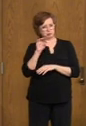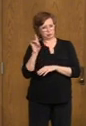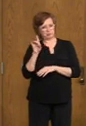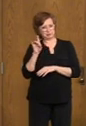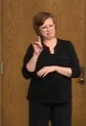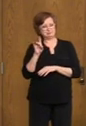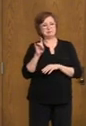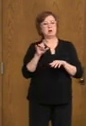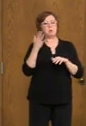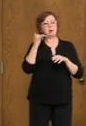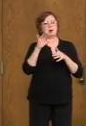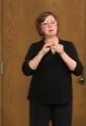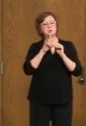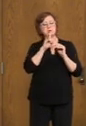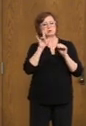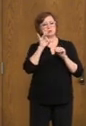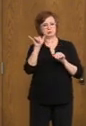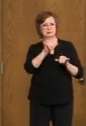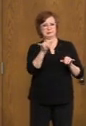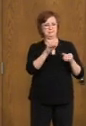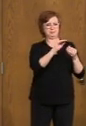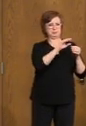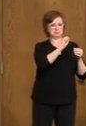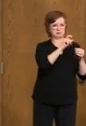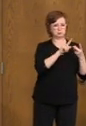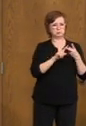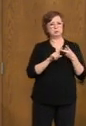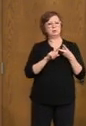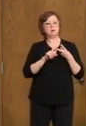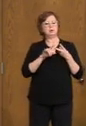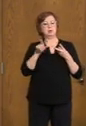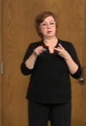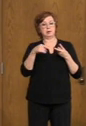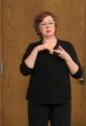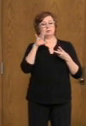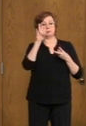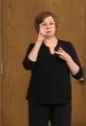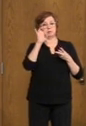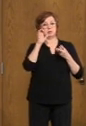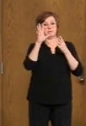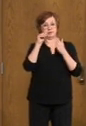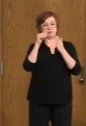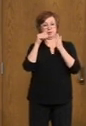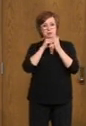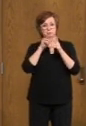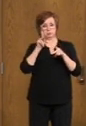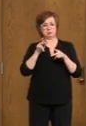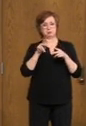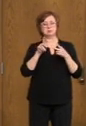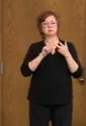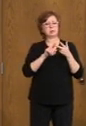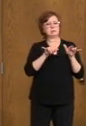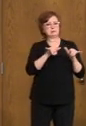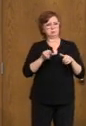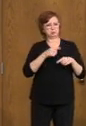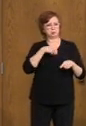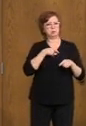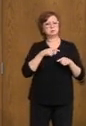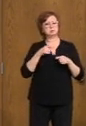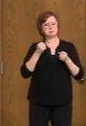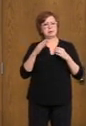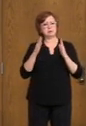fairly large like Saskatchewan, fairly rural, about 750,000 people, and they were in dire straits